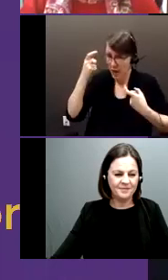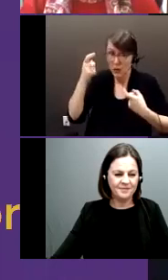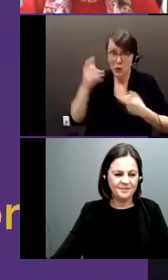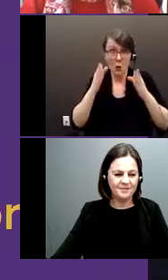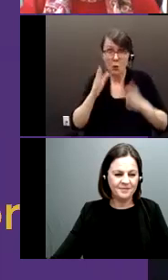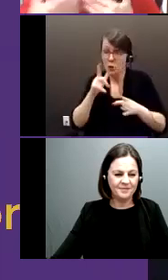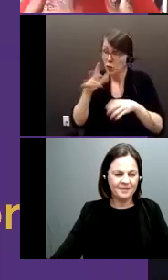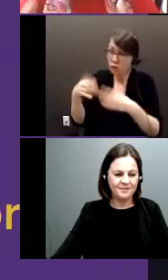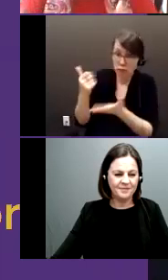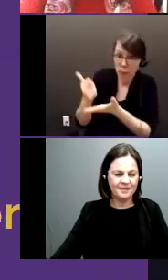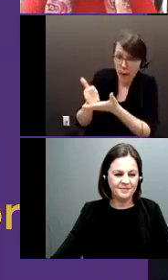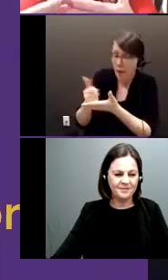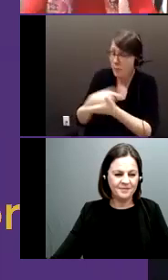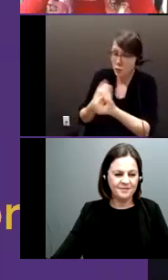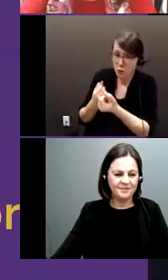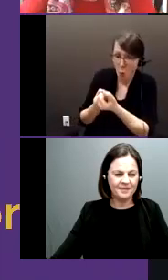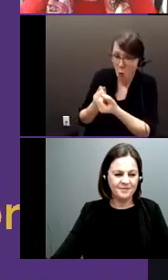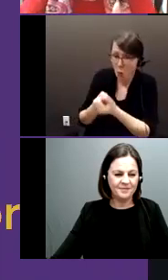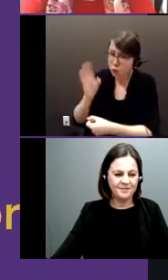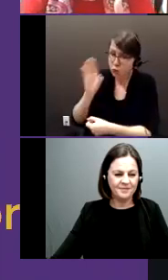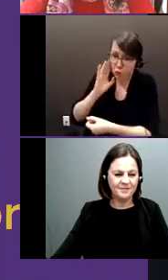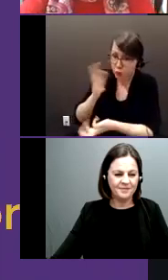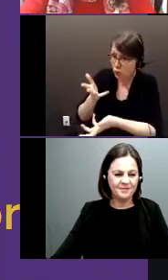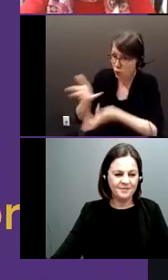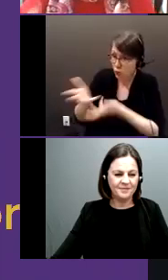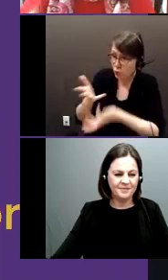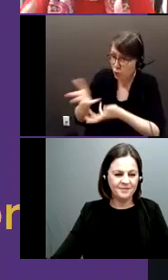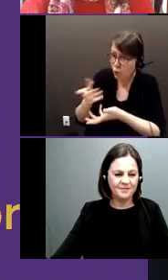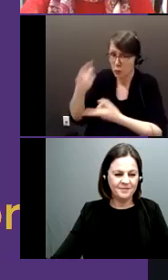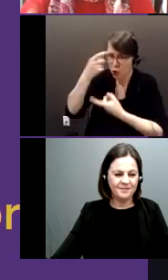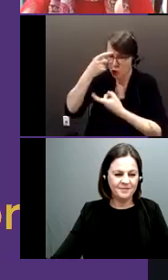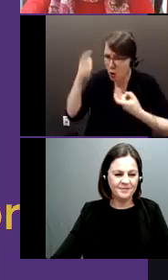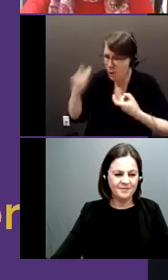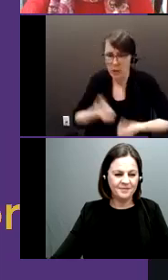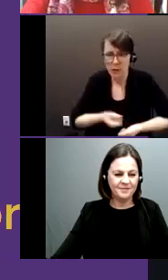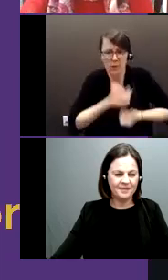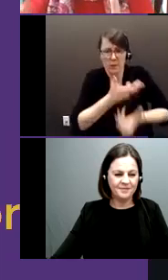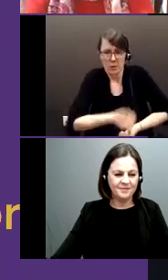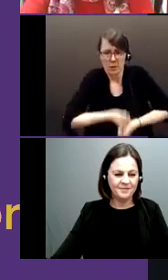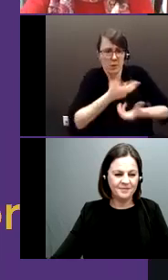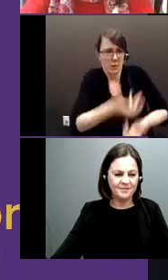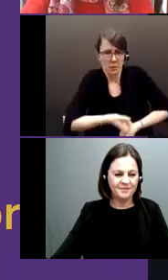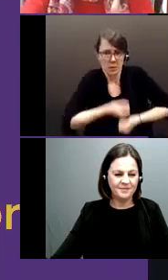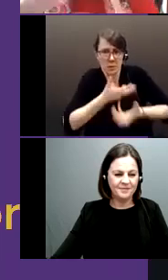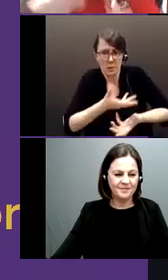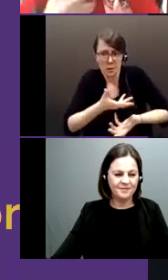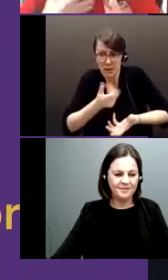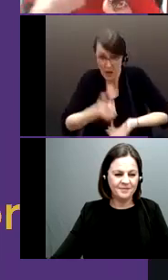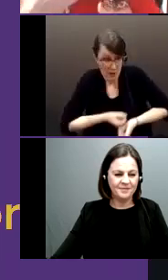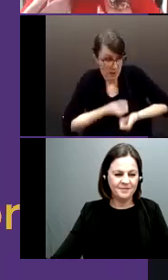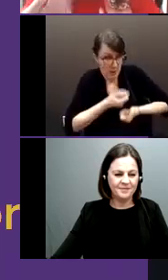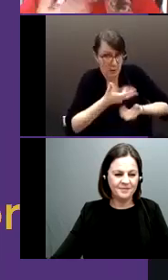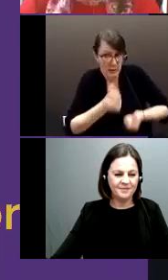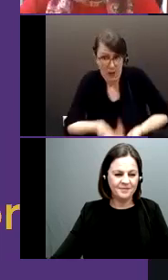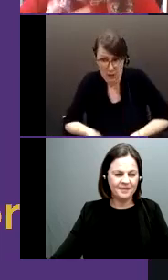people when we are working with somebody who has been traumatized, who has experienced trauma in their lives. We experience